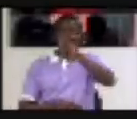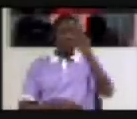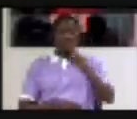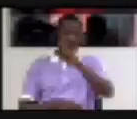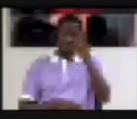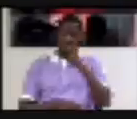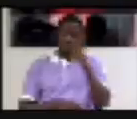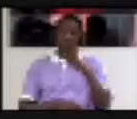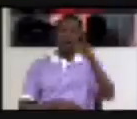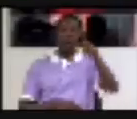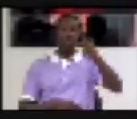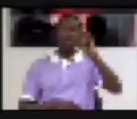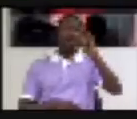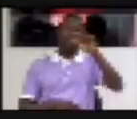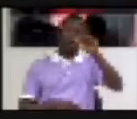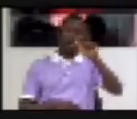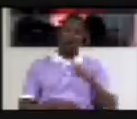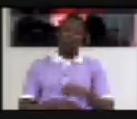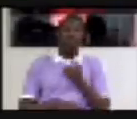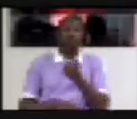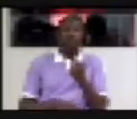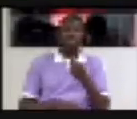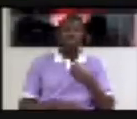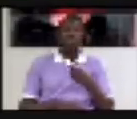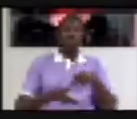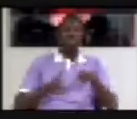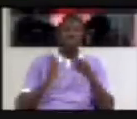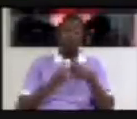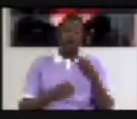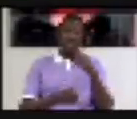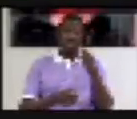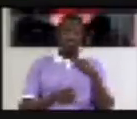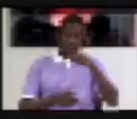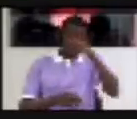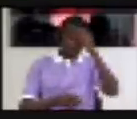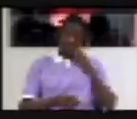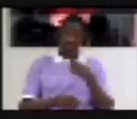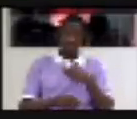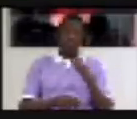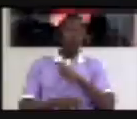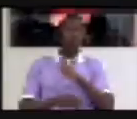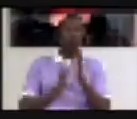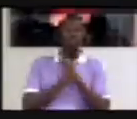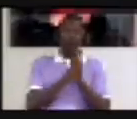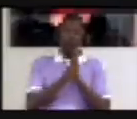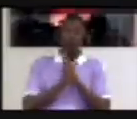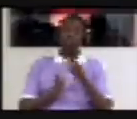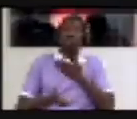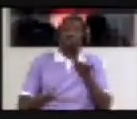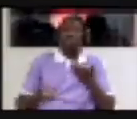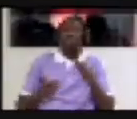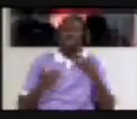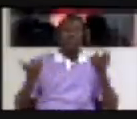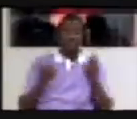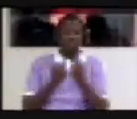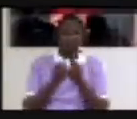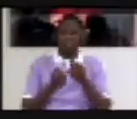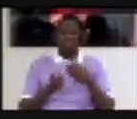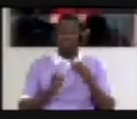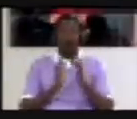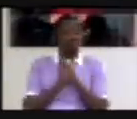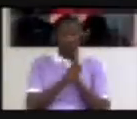way. It seems that any bill that comes to the House, most of the bills, we do oppose them. I say, but then that